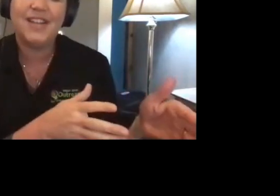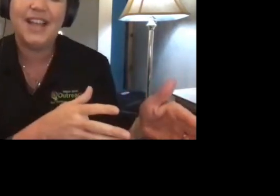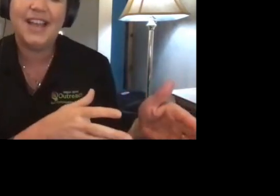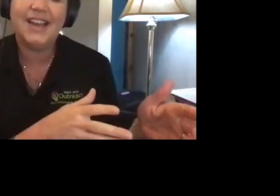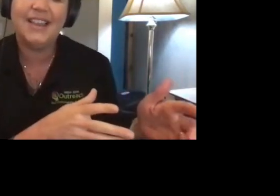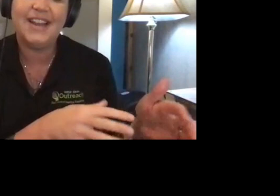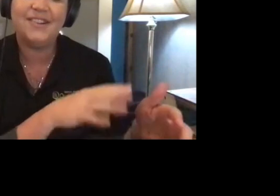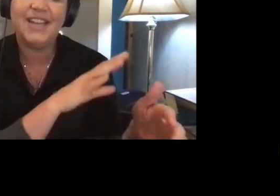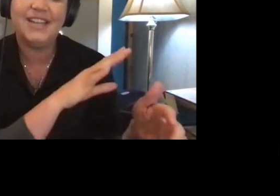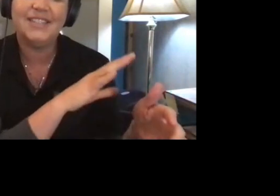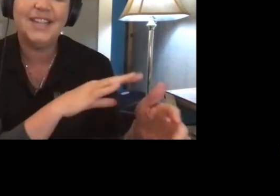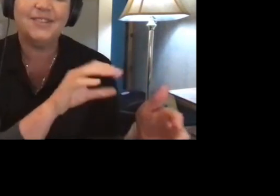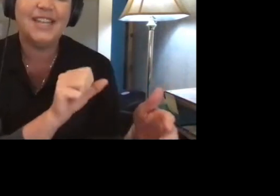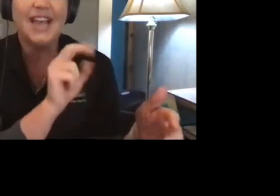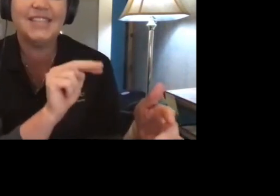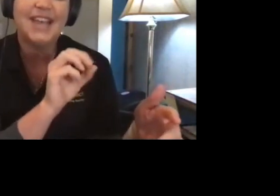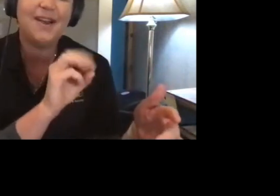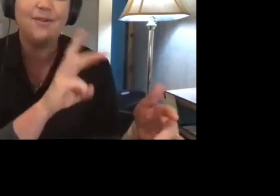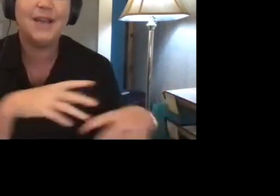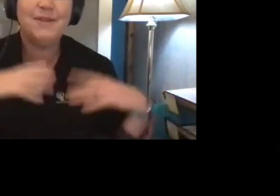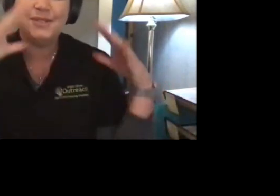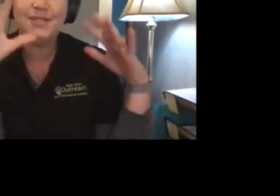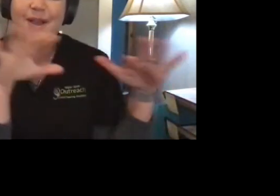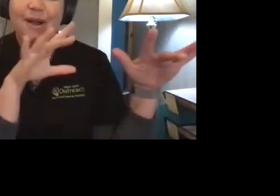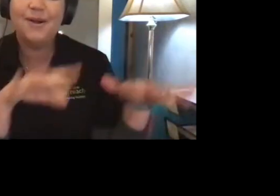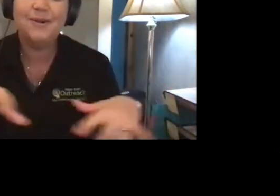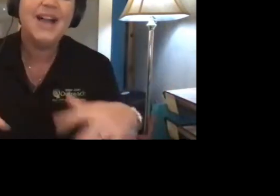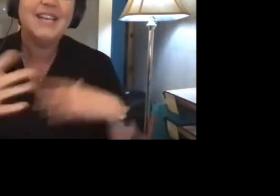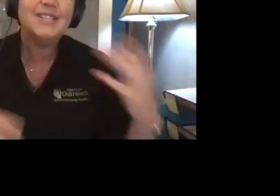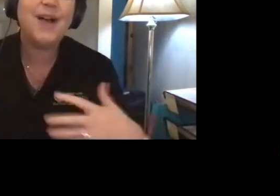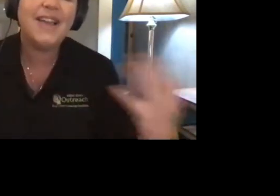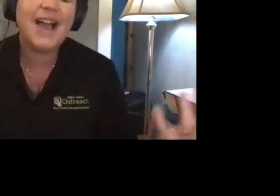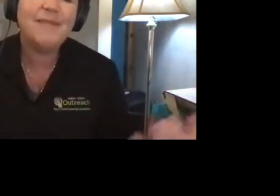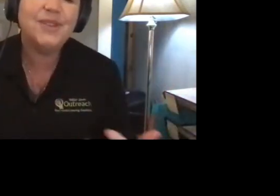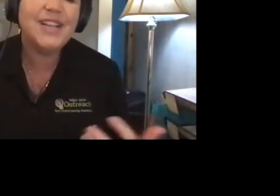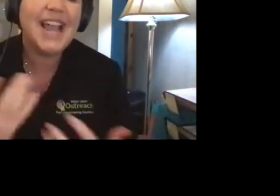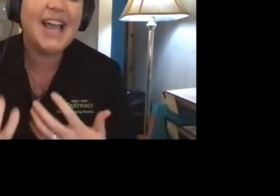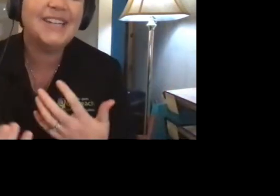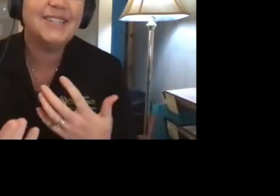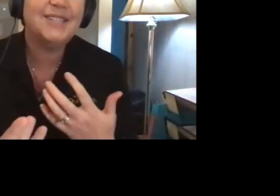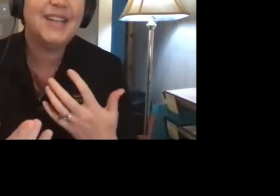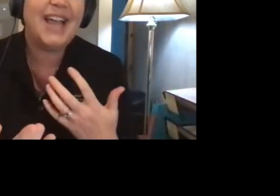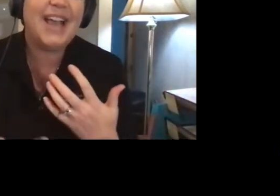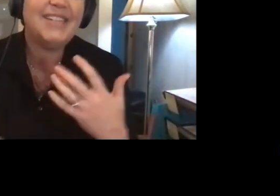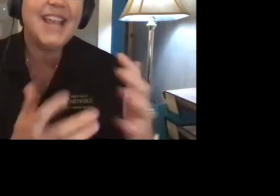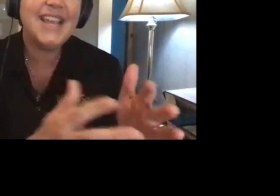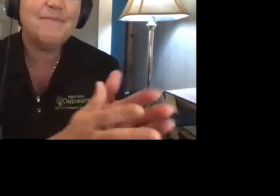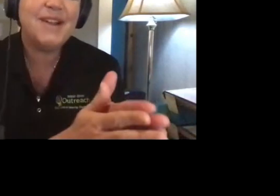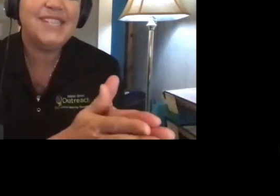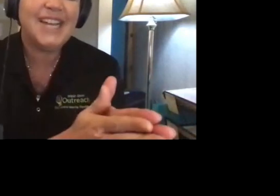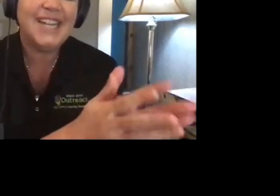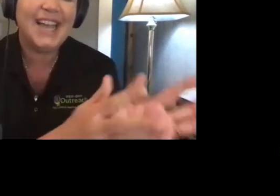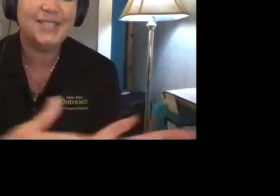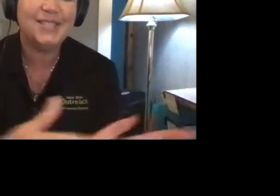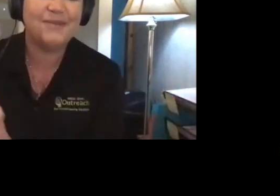another kid, and then another kid, you know, is SNOW, snow. So I'm looking at taking